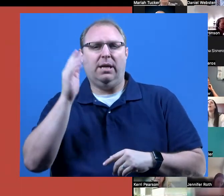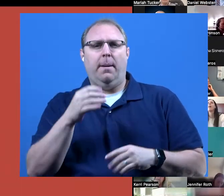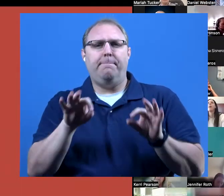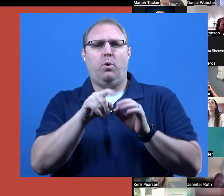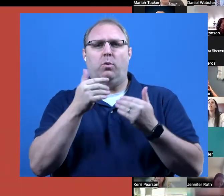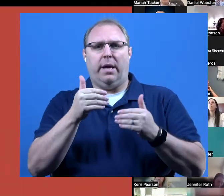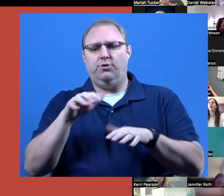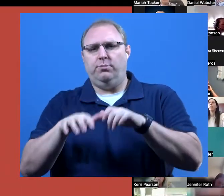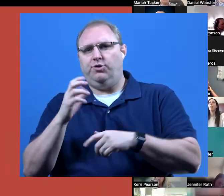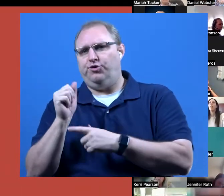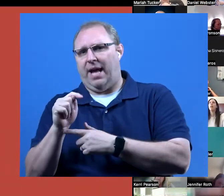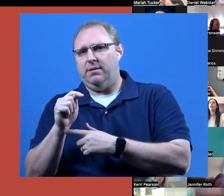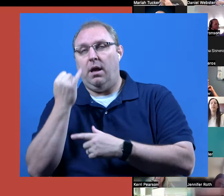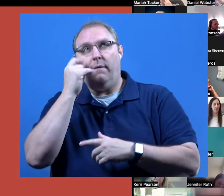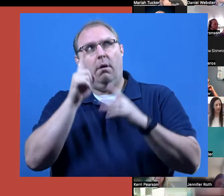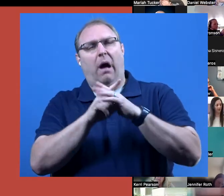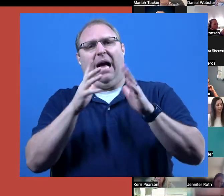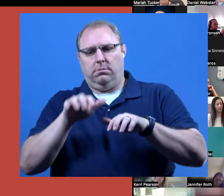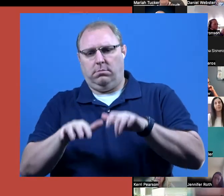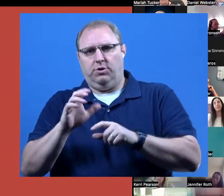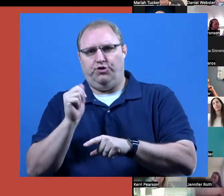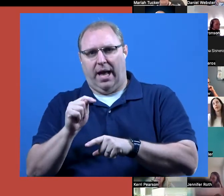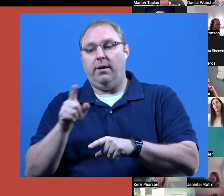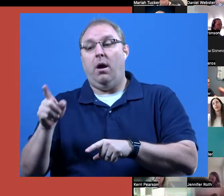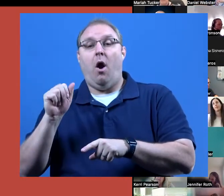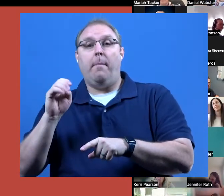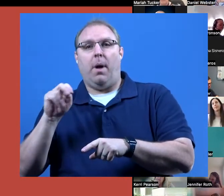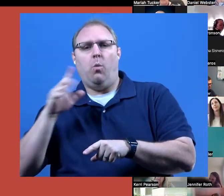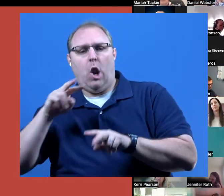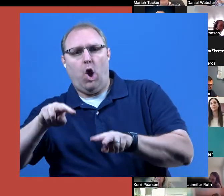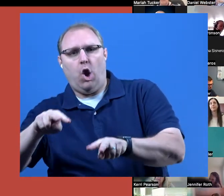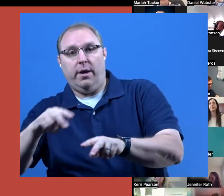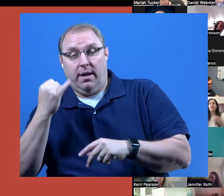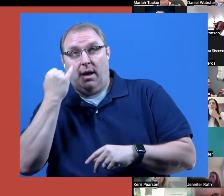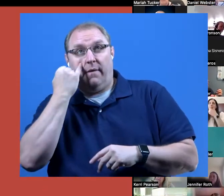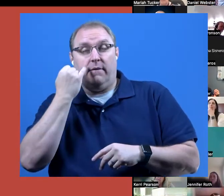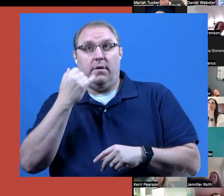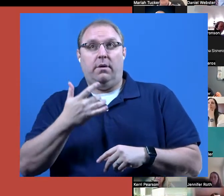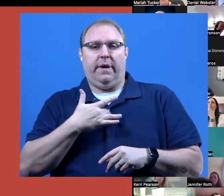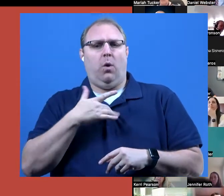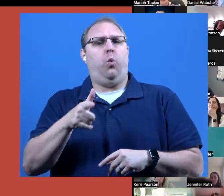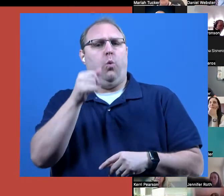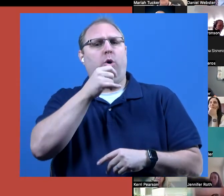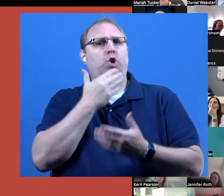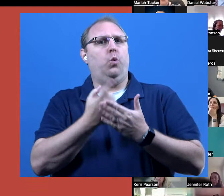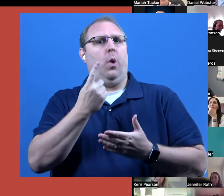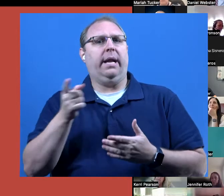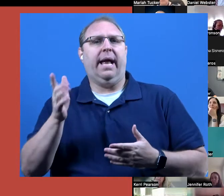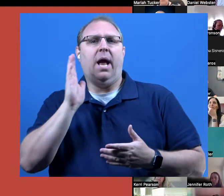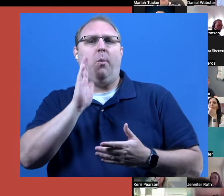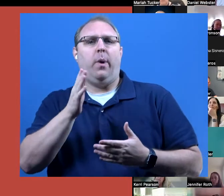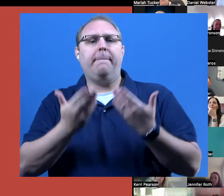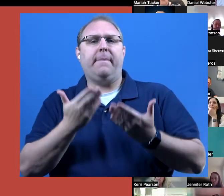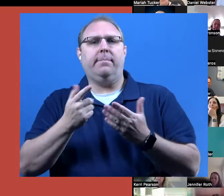specifically, it's unique to you, maybe he'll take you offline and answer that. Otherwise, he'll bring it up here for him and his team to answer. If you're having technical